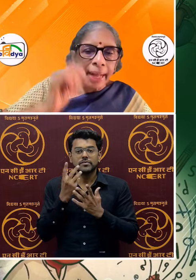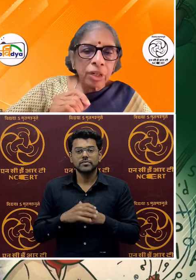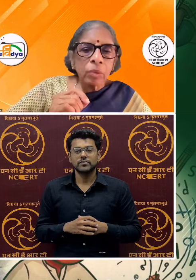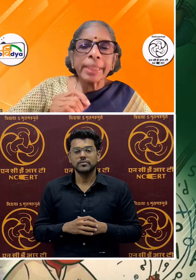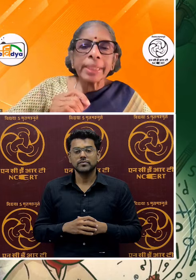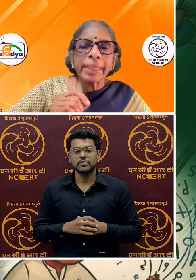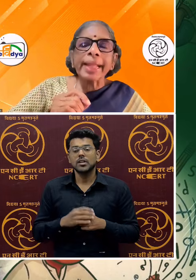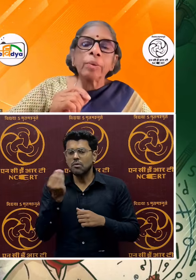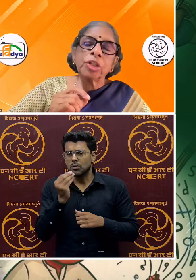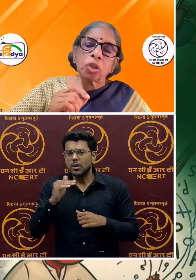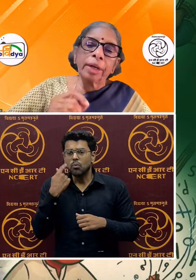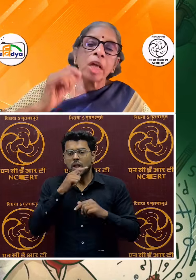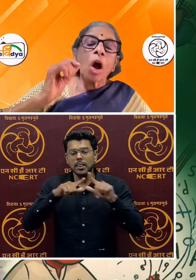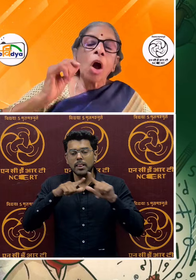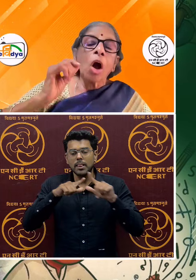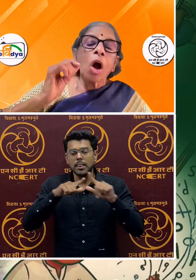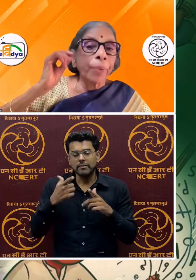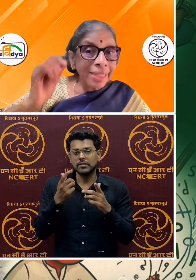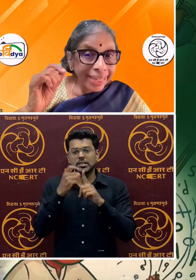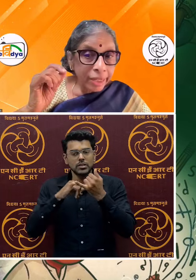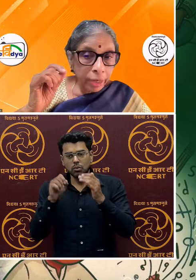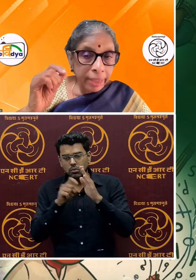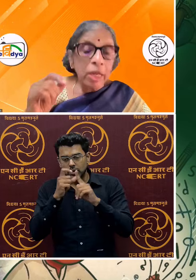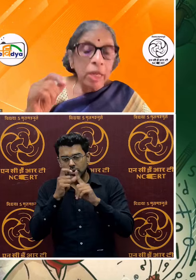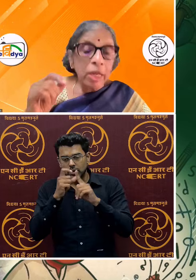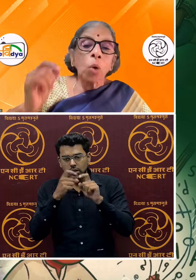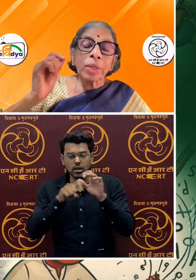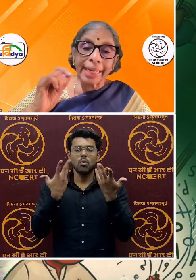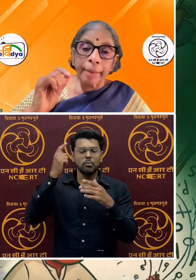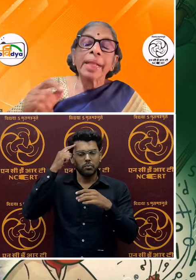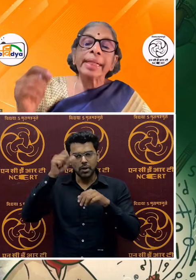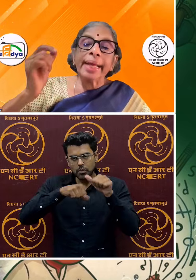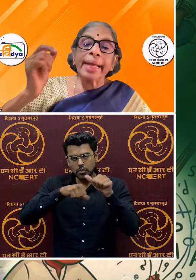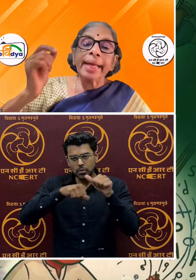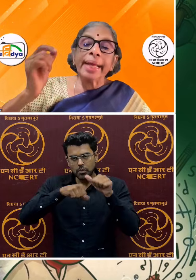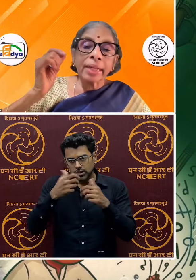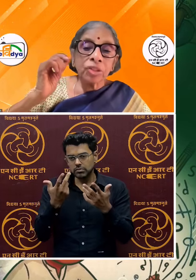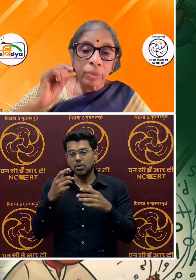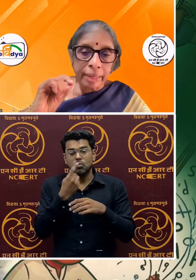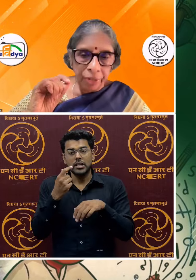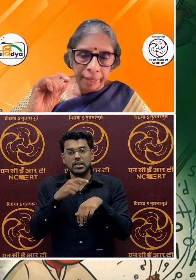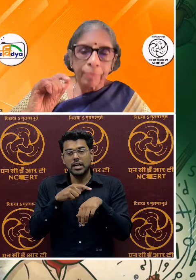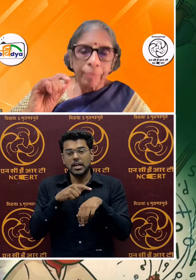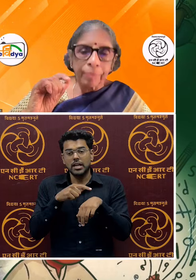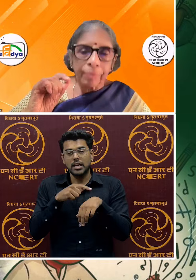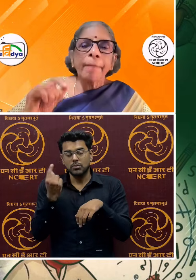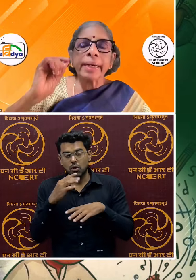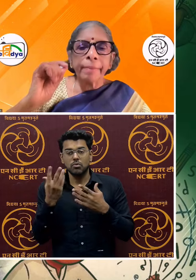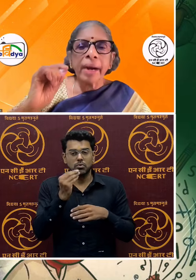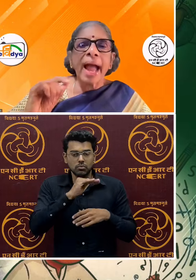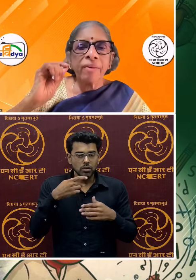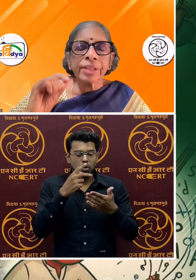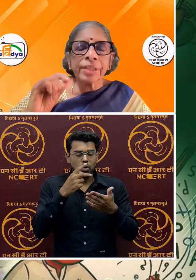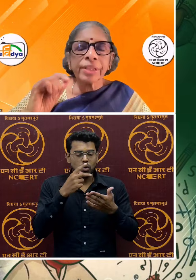that there are children with language disorders or processing disorders who take time. Then there are children with some reading.